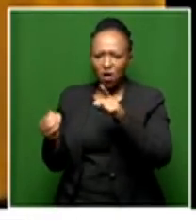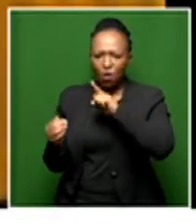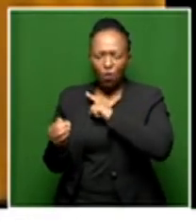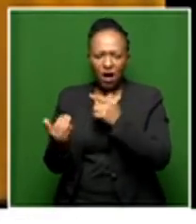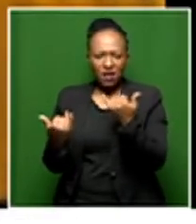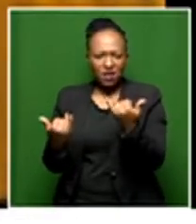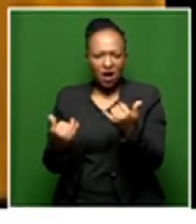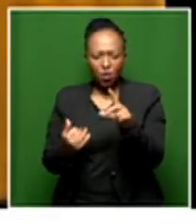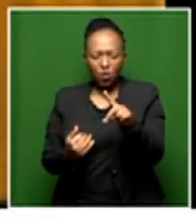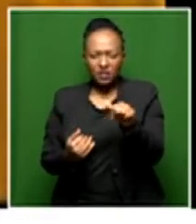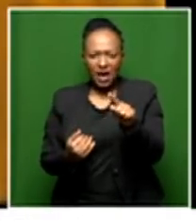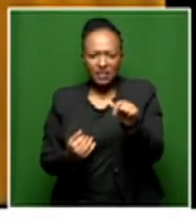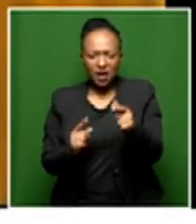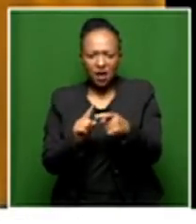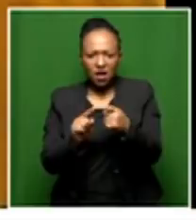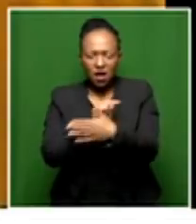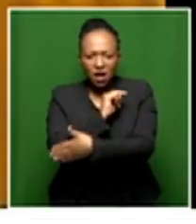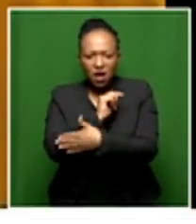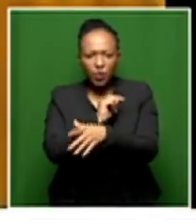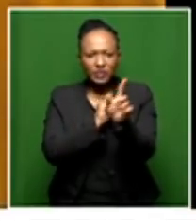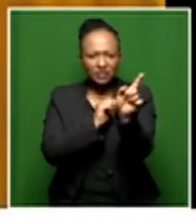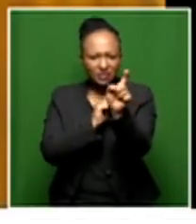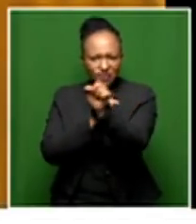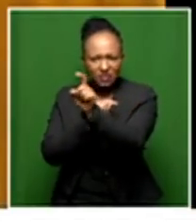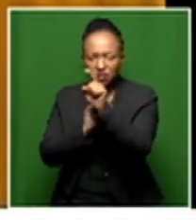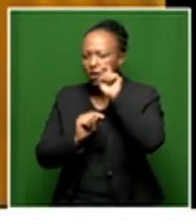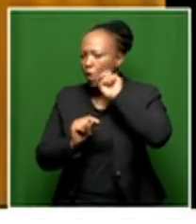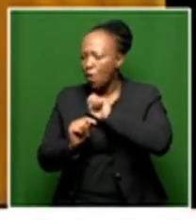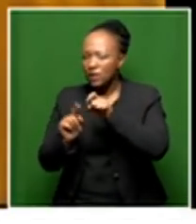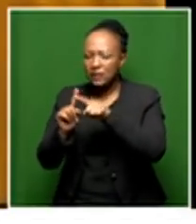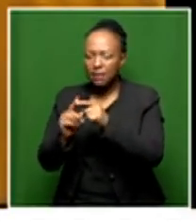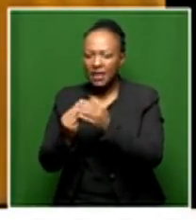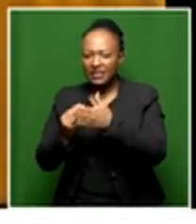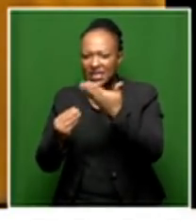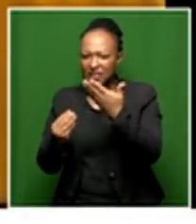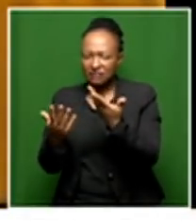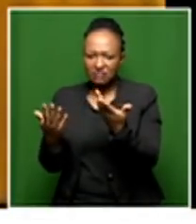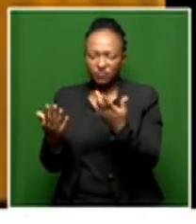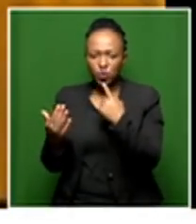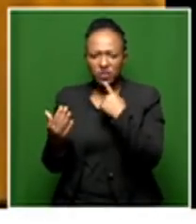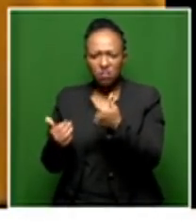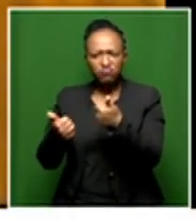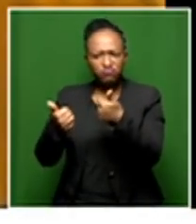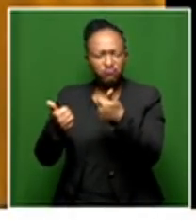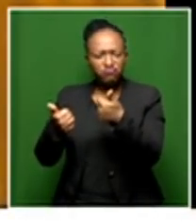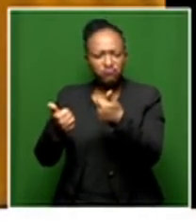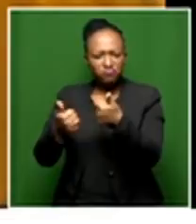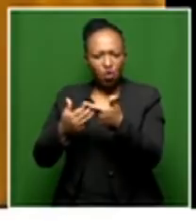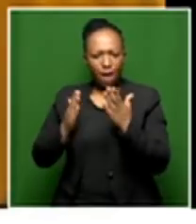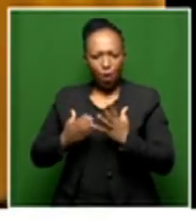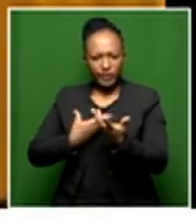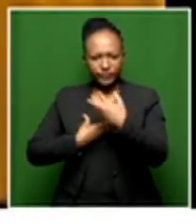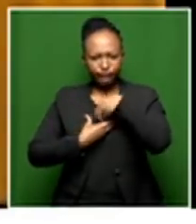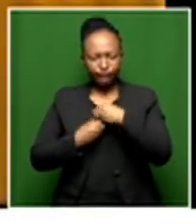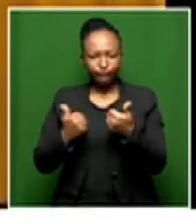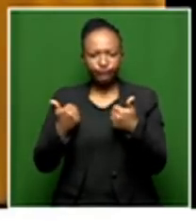seeing the data that's coming out in the countries that are vaccinating the older adolescents and teens suggests that it's very well tolerated in those age groups.